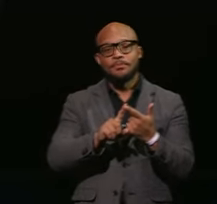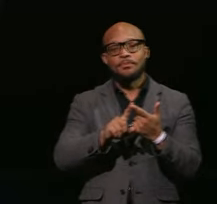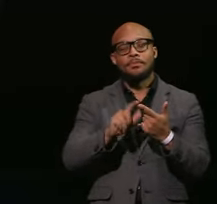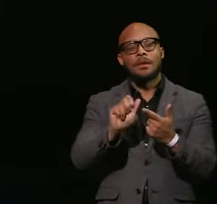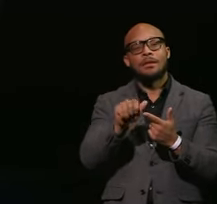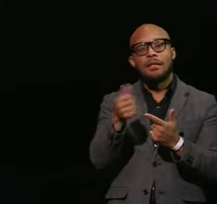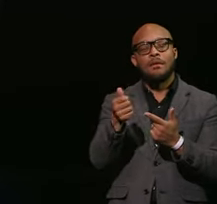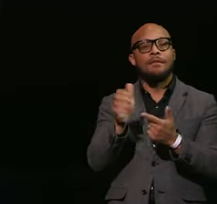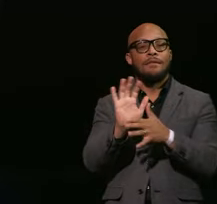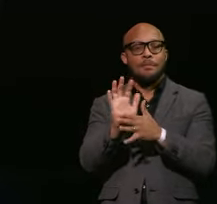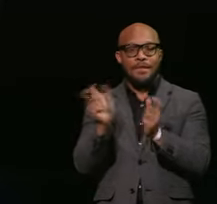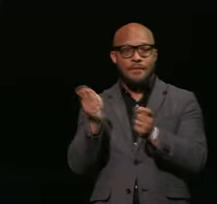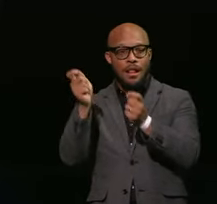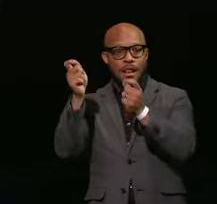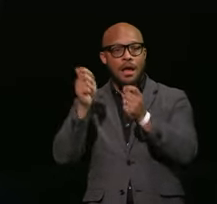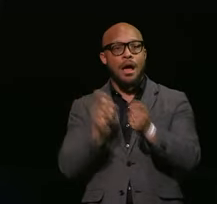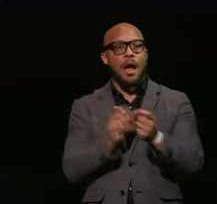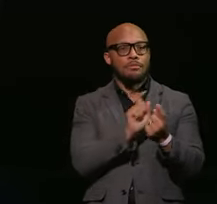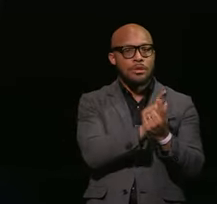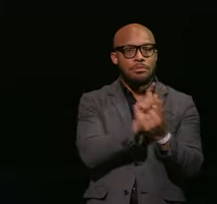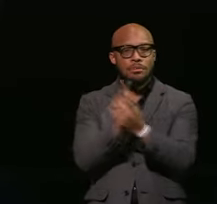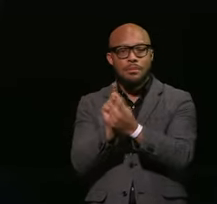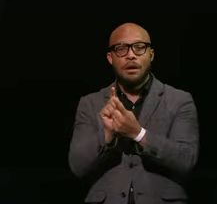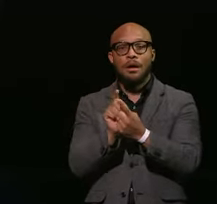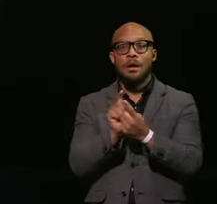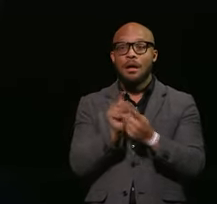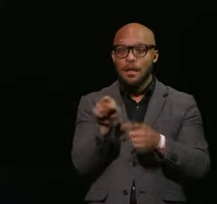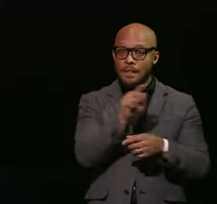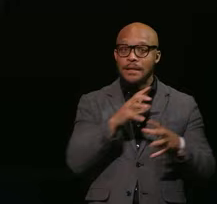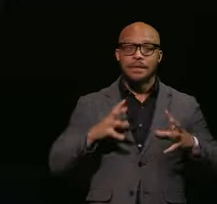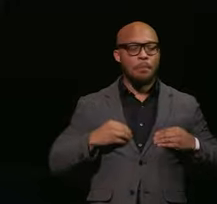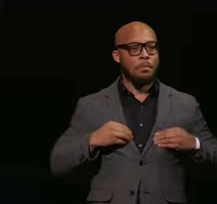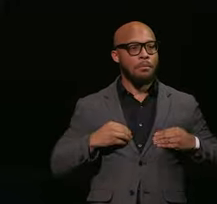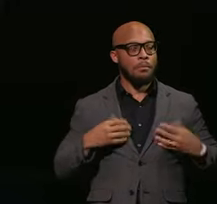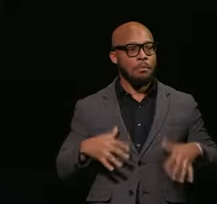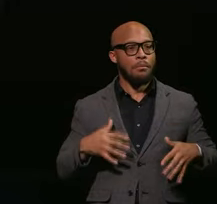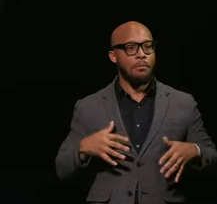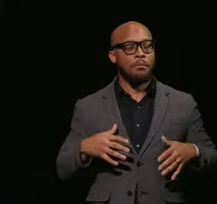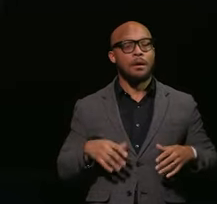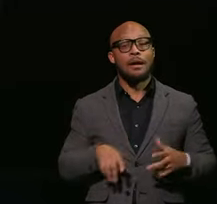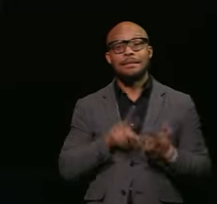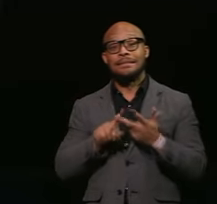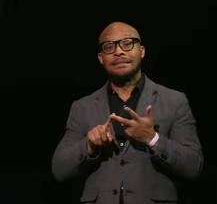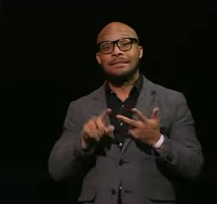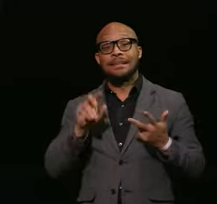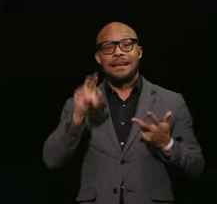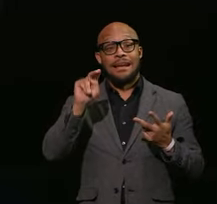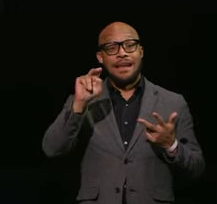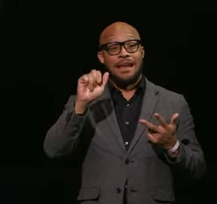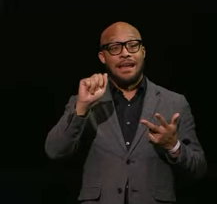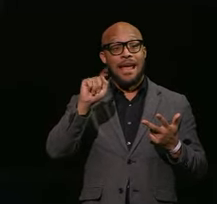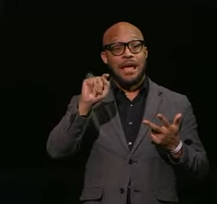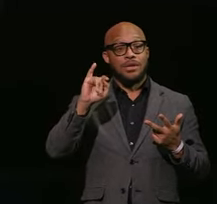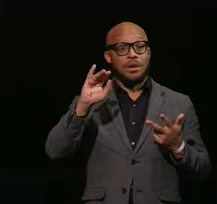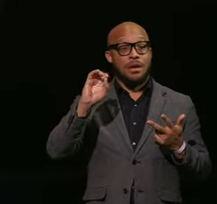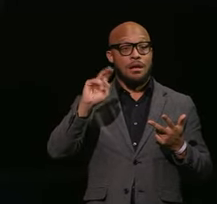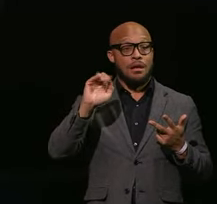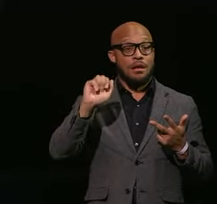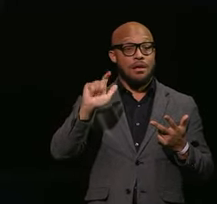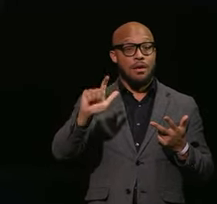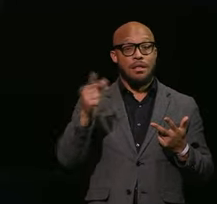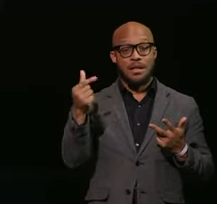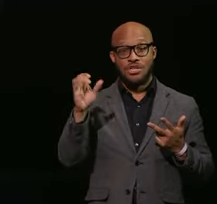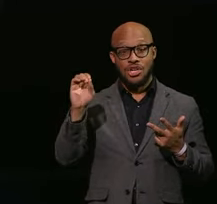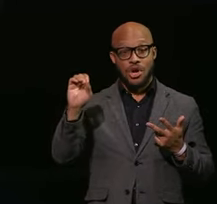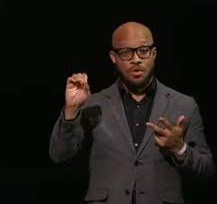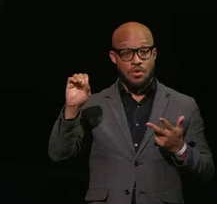of National Geographic, who I also approached all the buyers at the point at which we went to Venice. I reached out to all the buyers with the film, and Carolyn Bernstein and